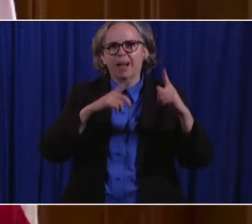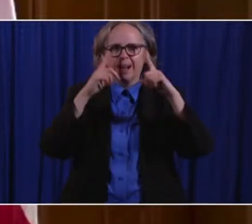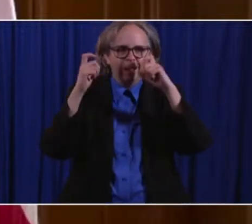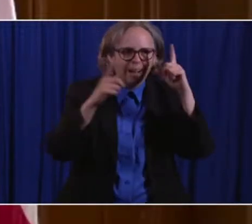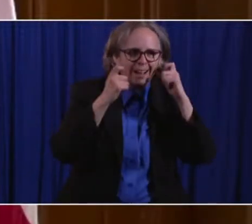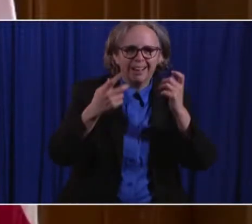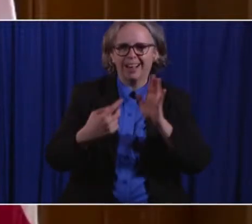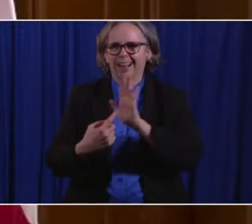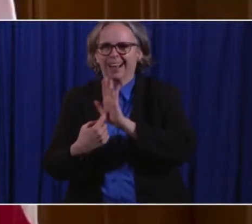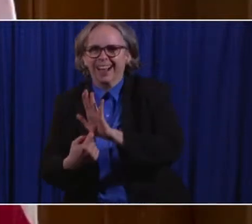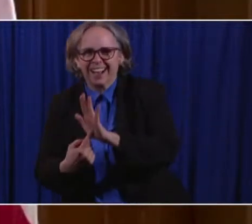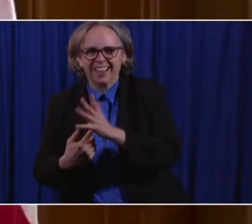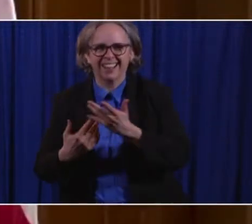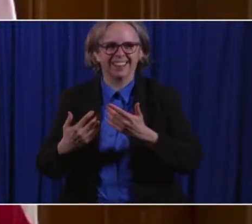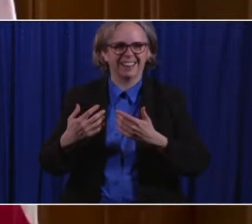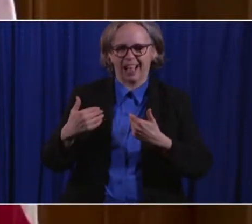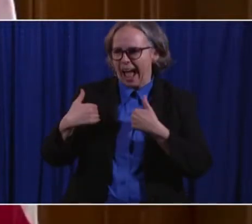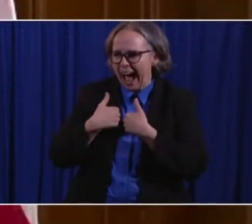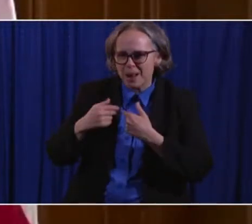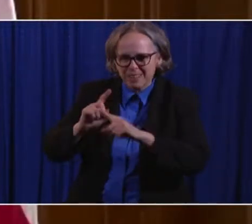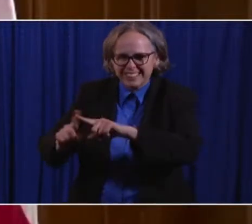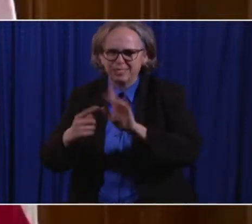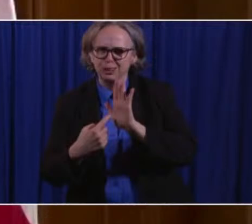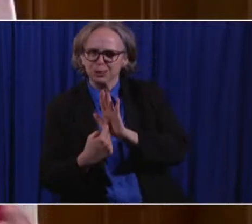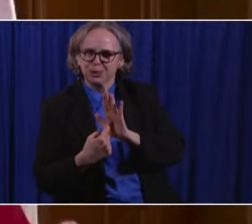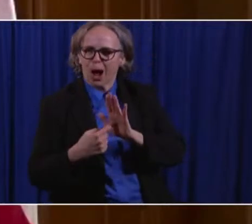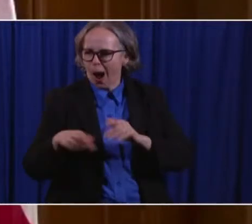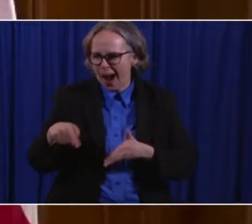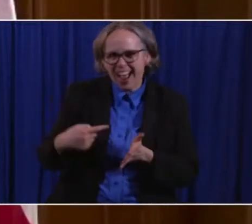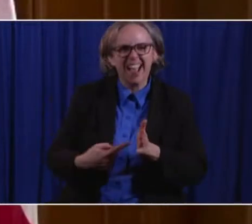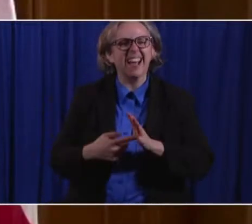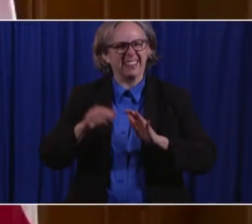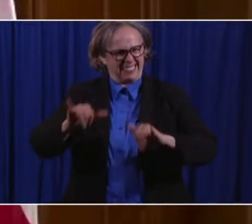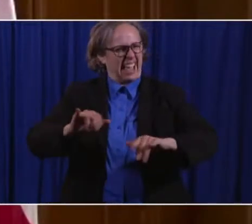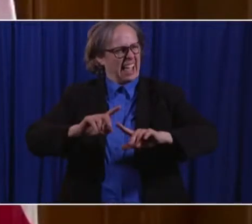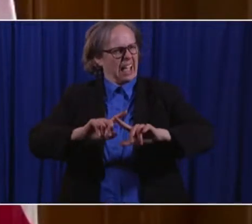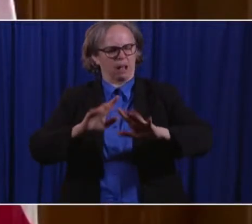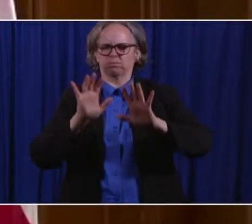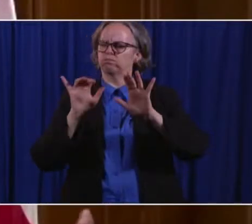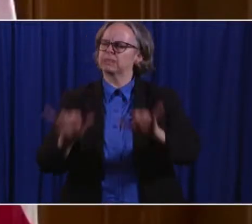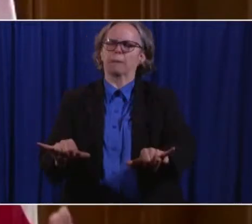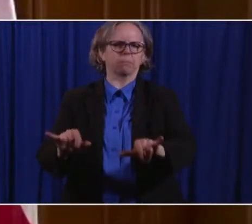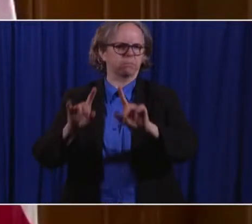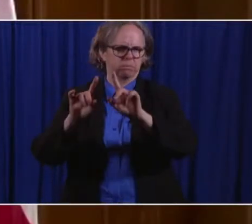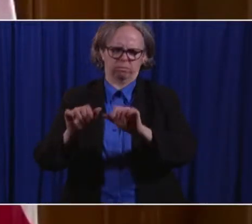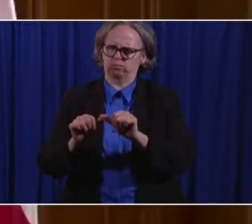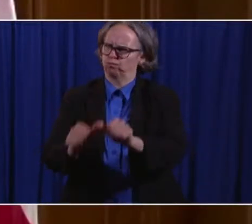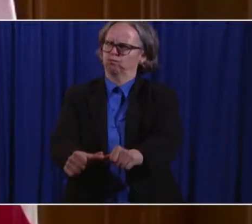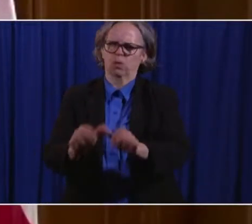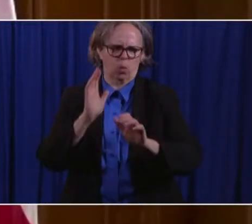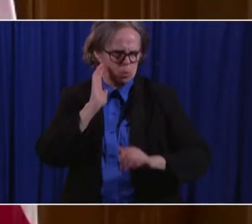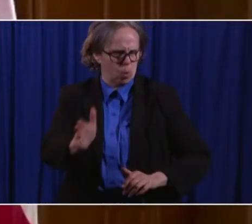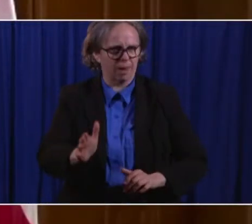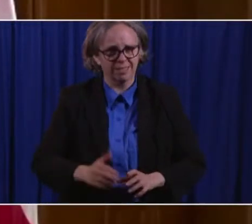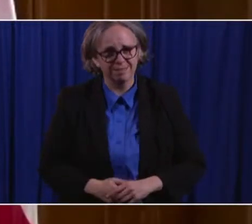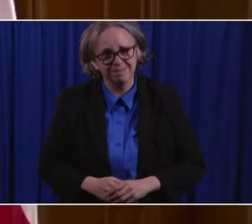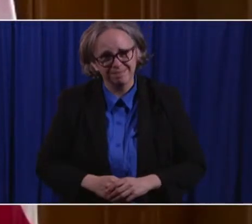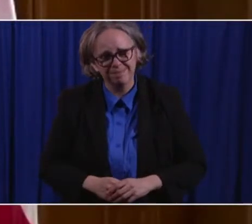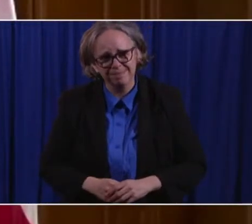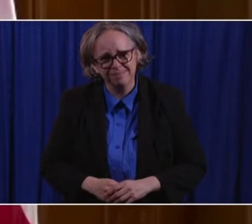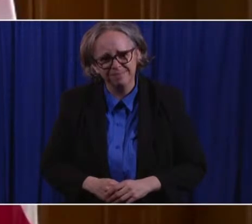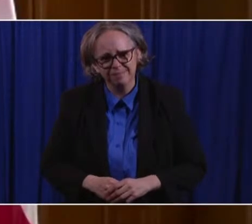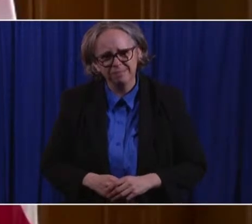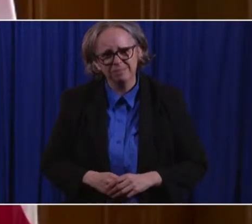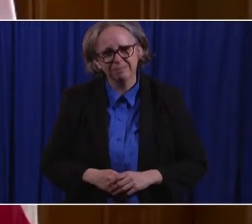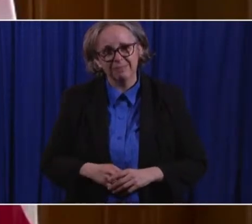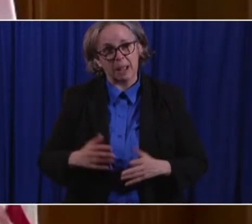who have gone over the years to the state fair. So kids will be able to have that experience this year. And so I'm very, very